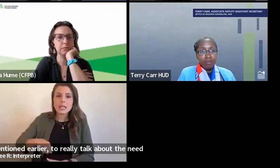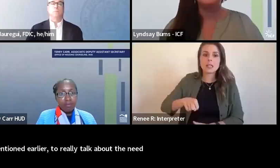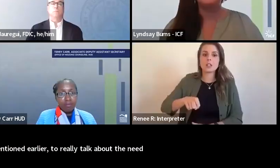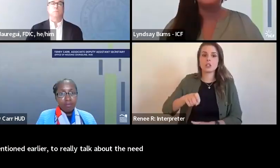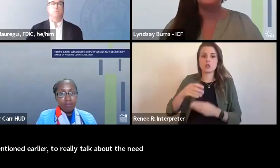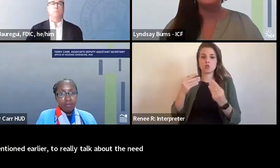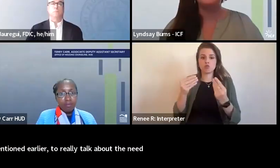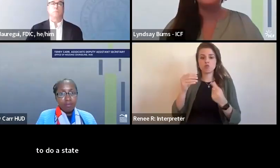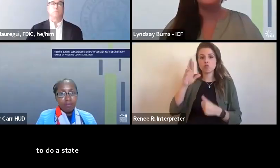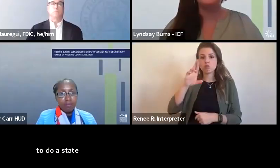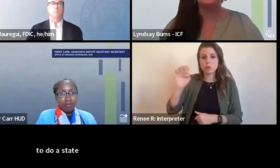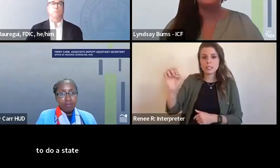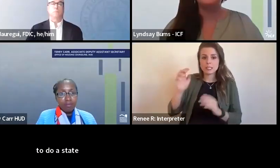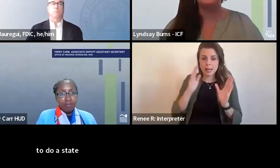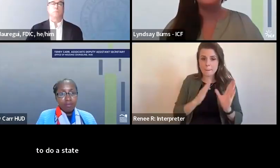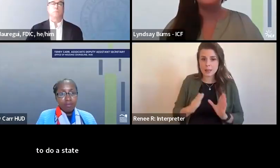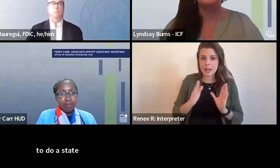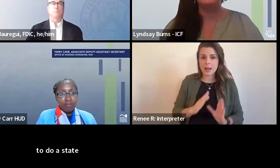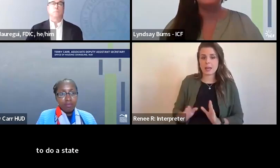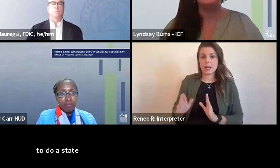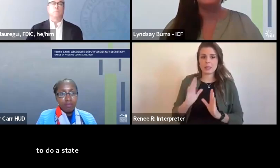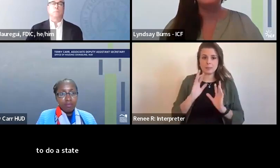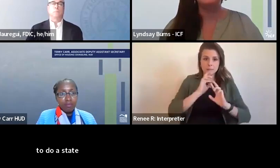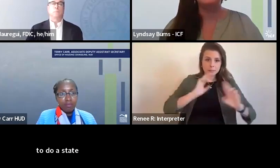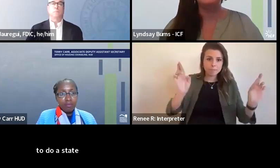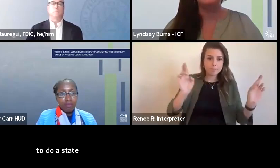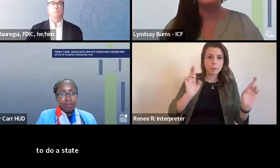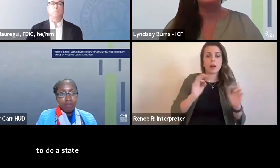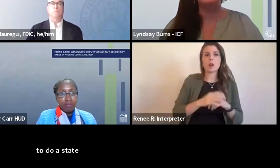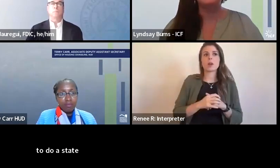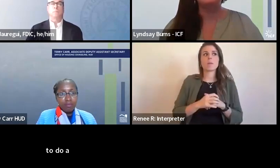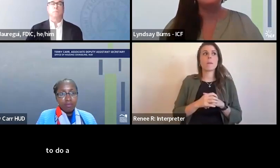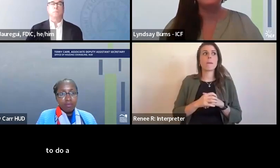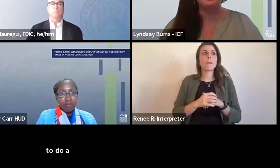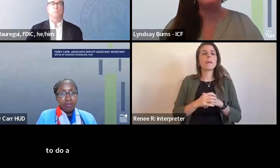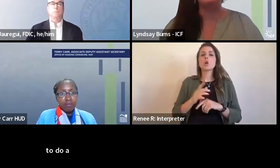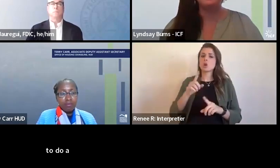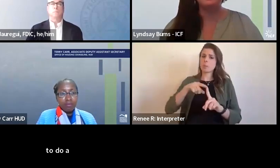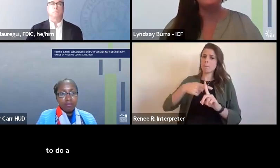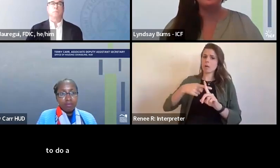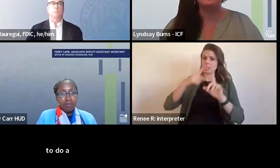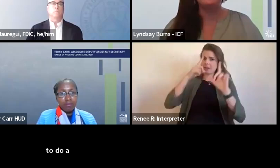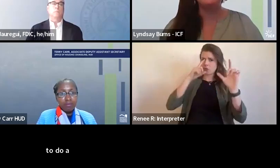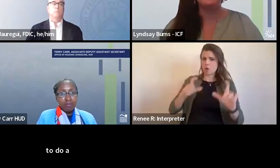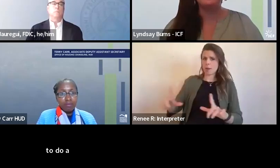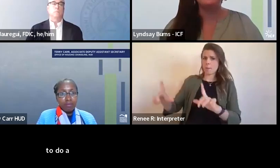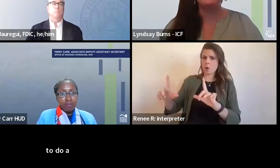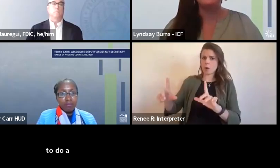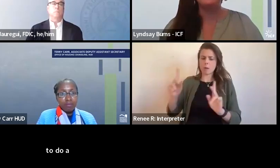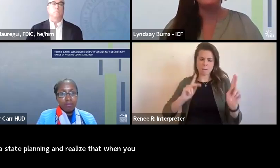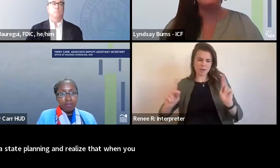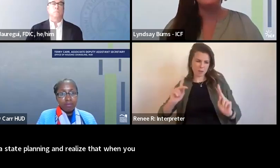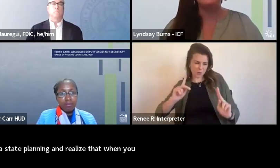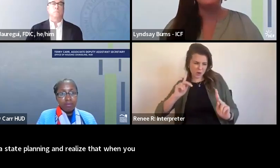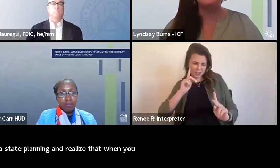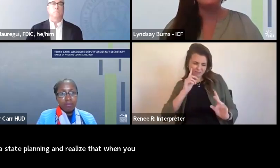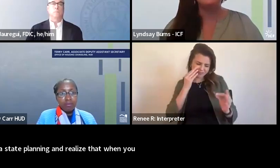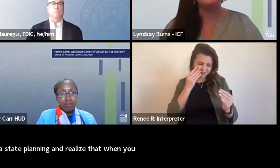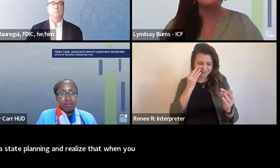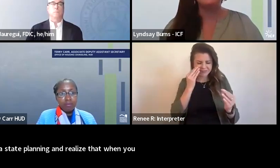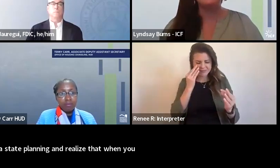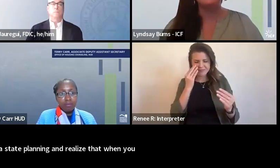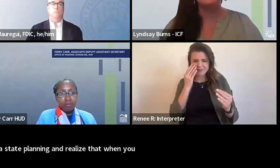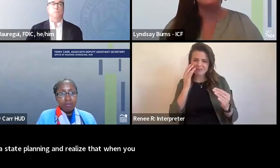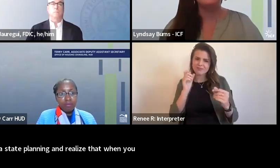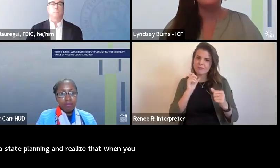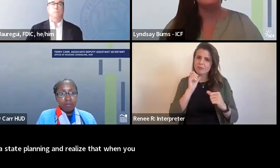And realize that when you mention this, as you want to do a positive framing, of course, but people are going to think about it. They're